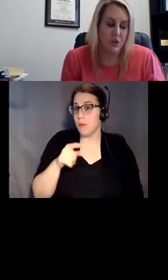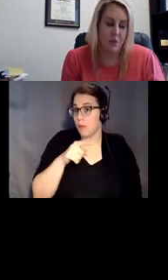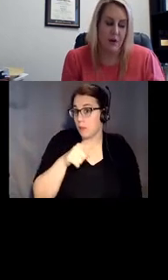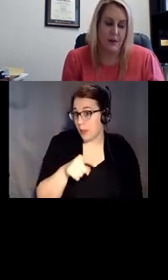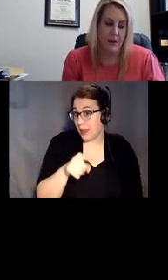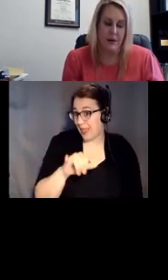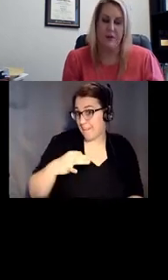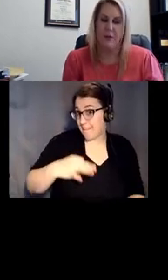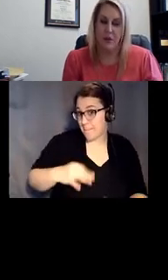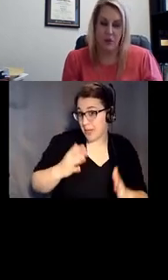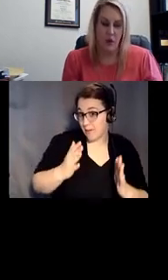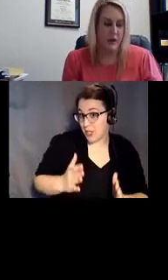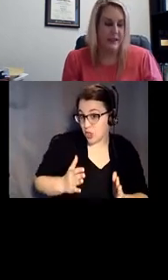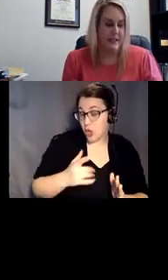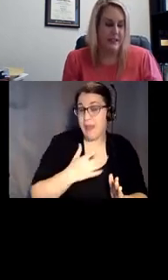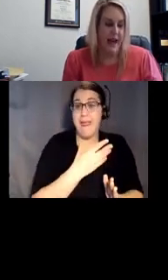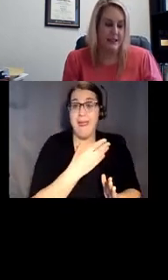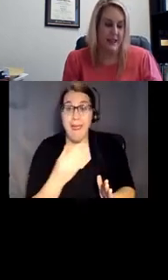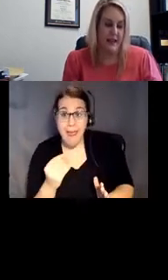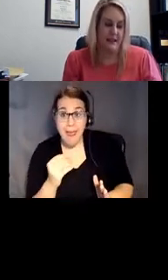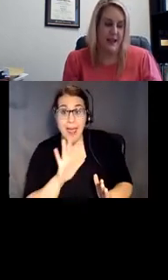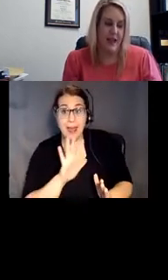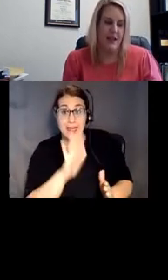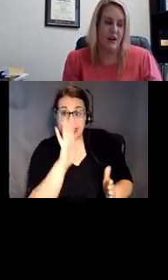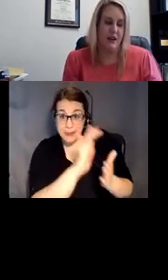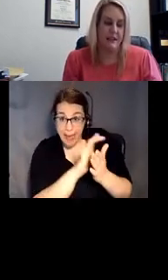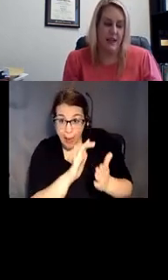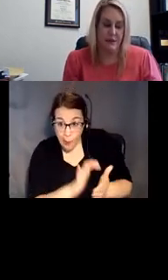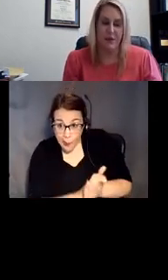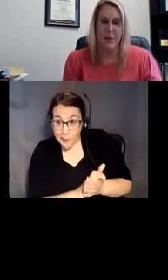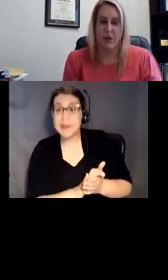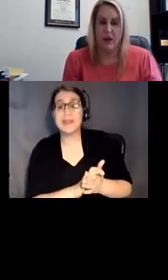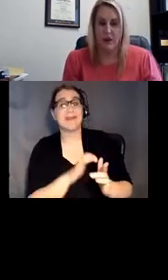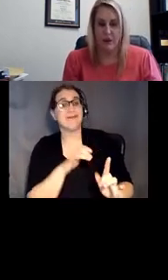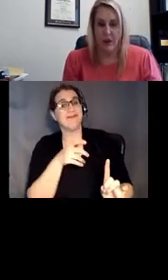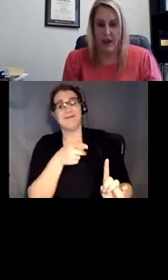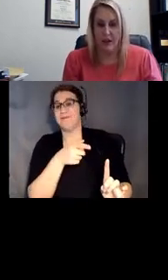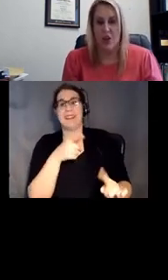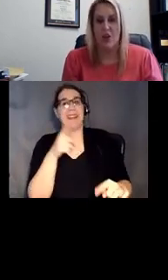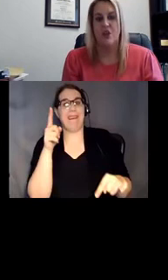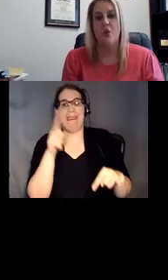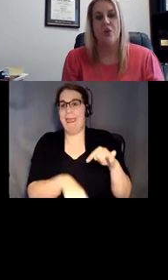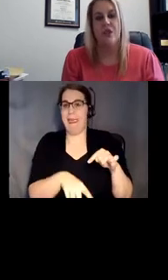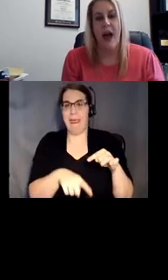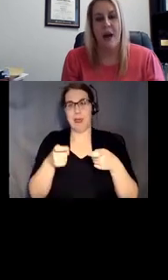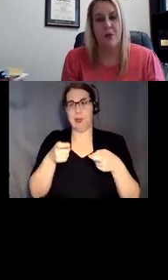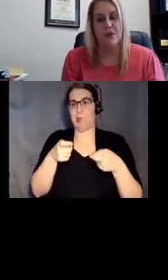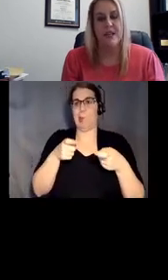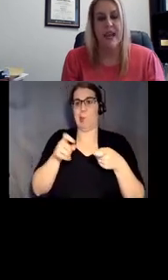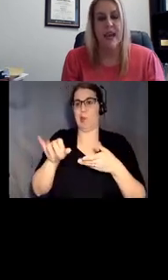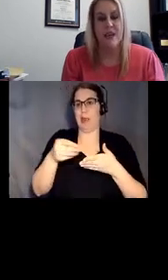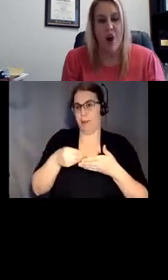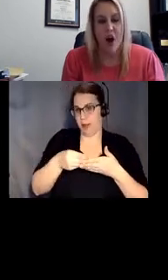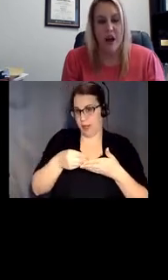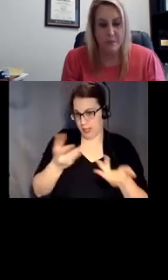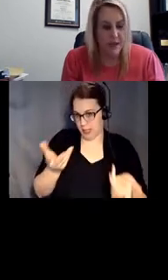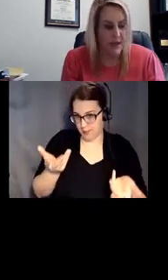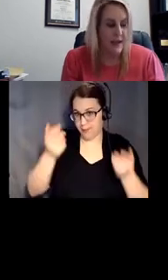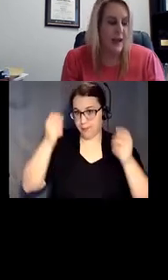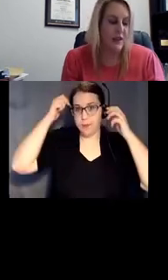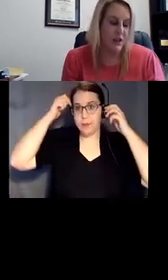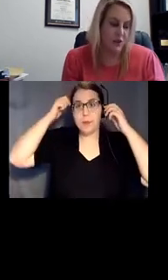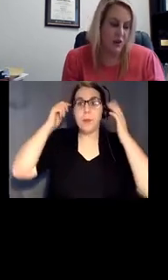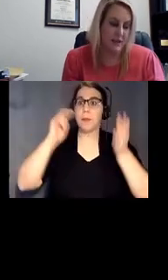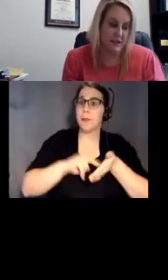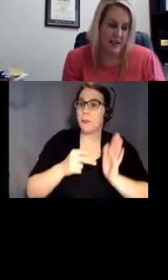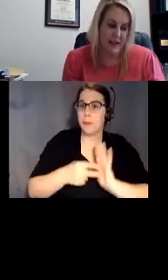are also prohibited from controlling these assets that are exempt from the creditor claims. So that person cannot